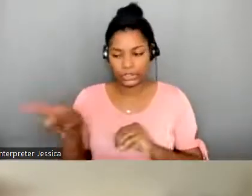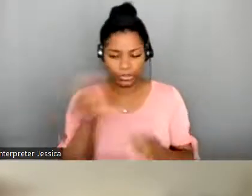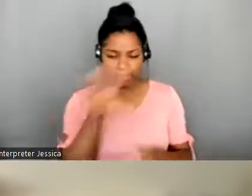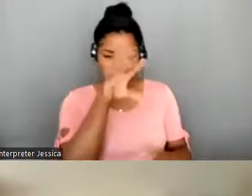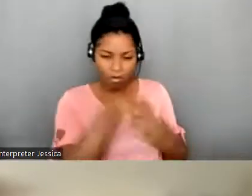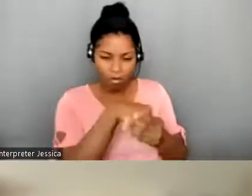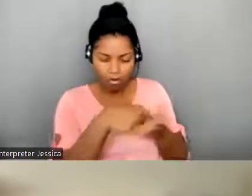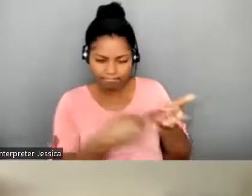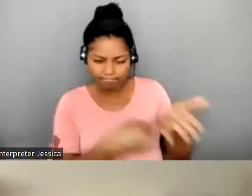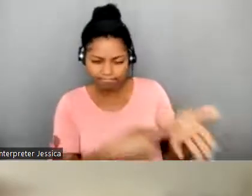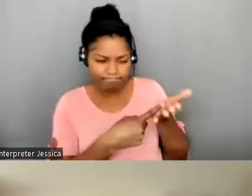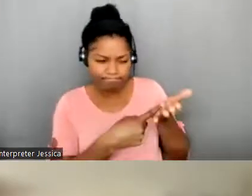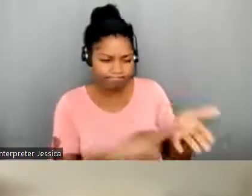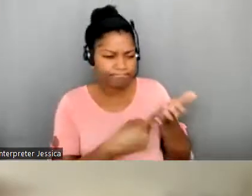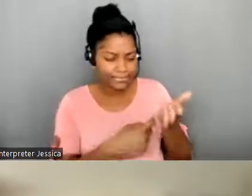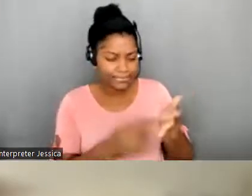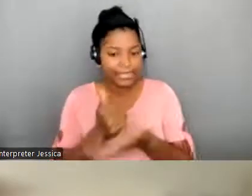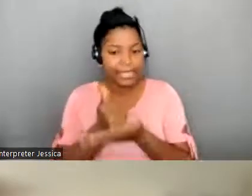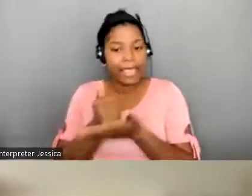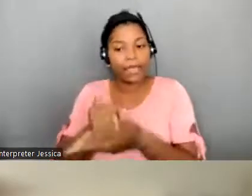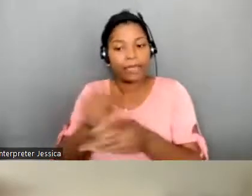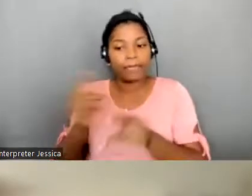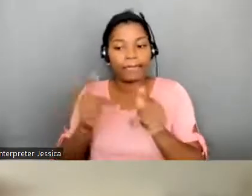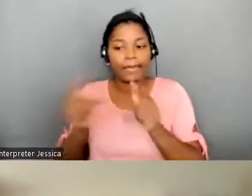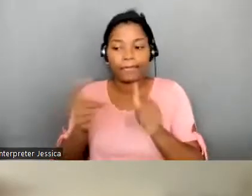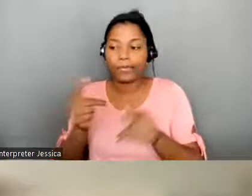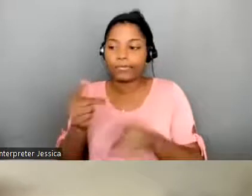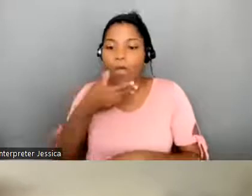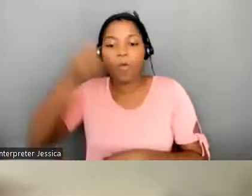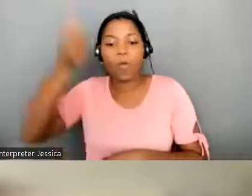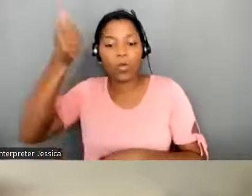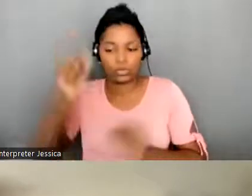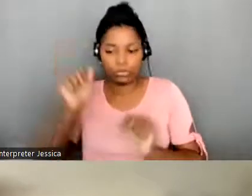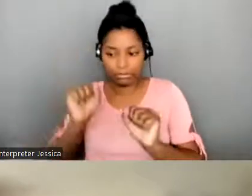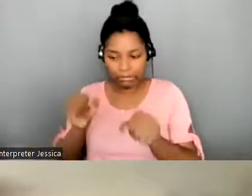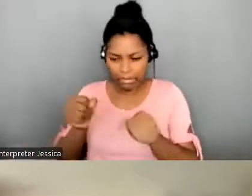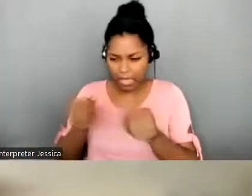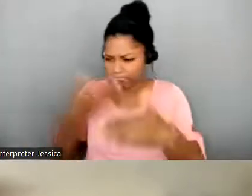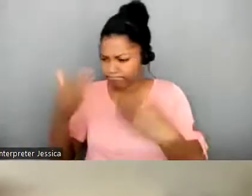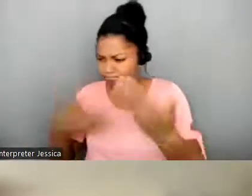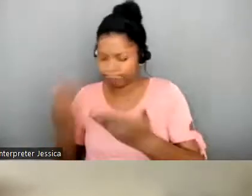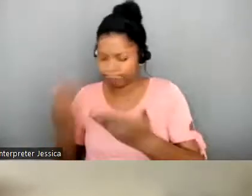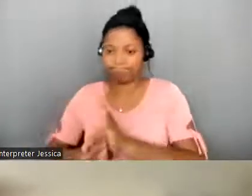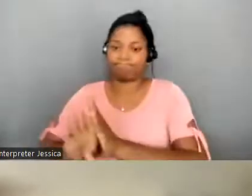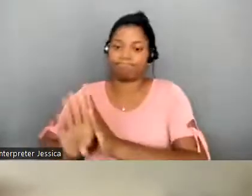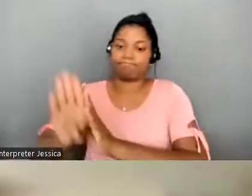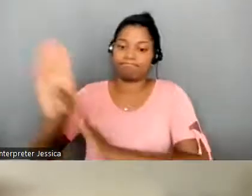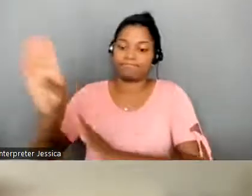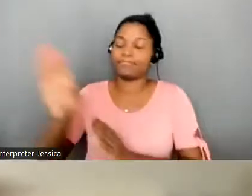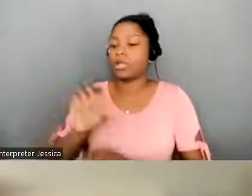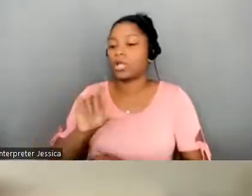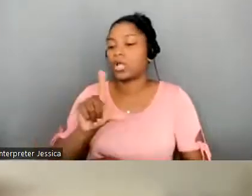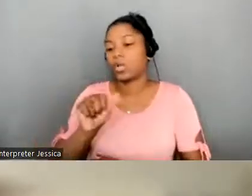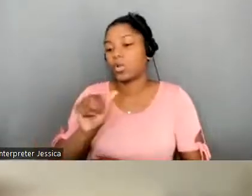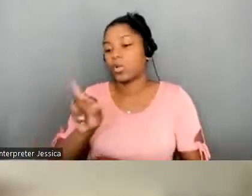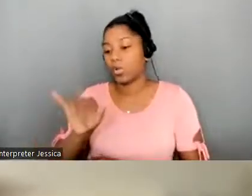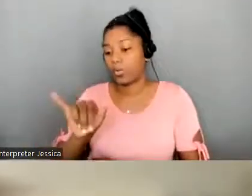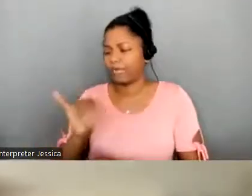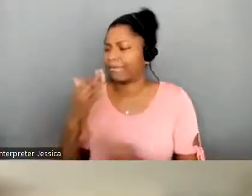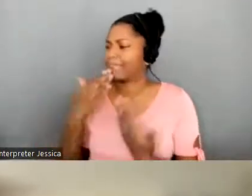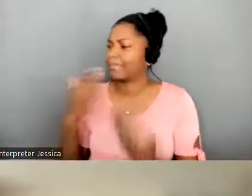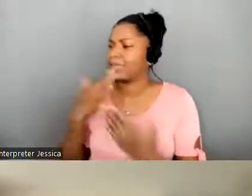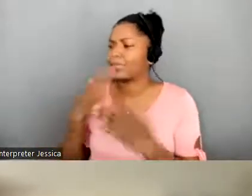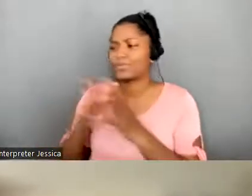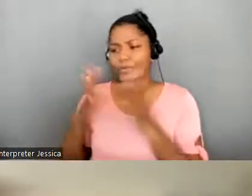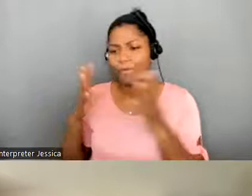caregivers to live full lives, to be able to thrive in the community. Lori, thank you for helping us kick off